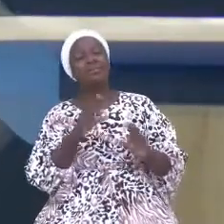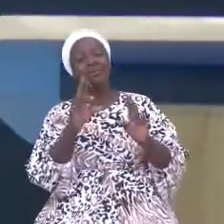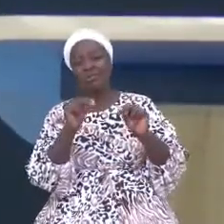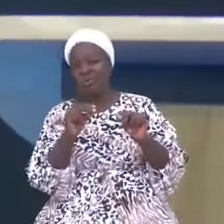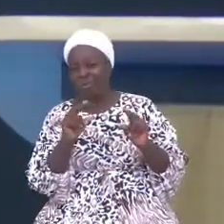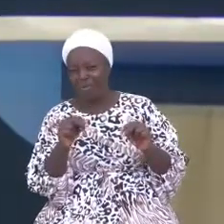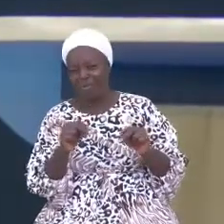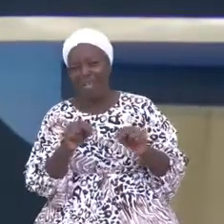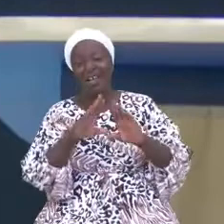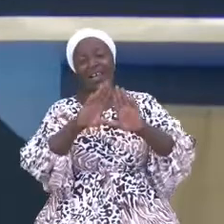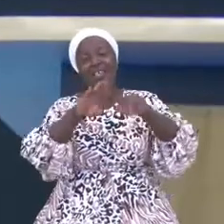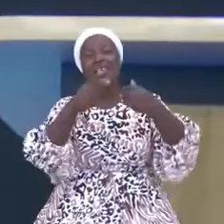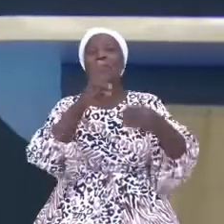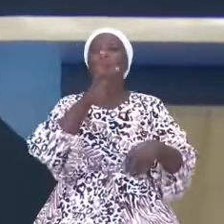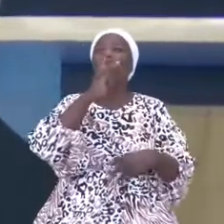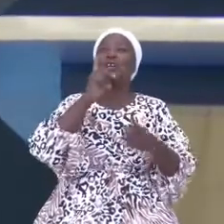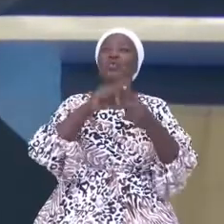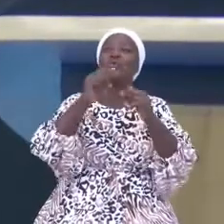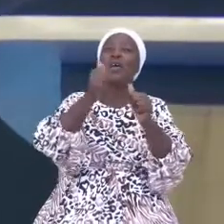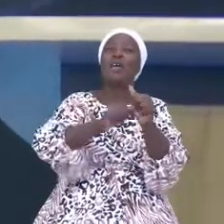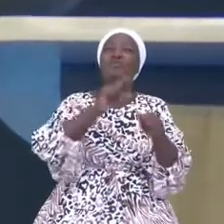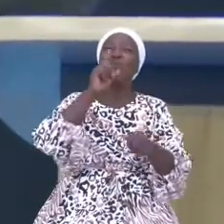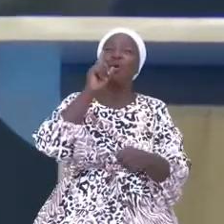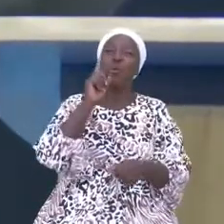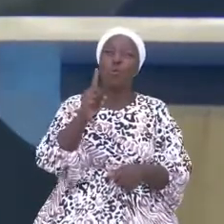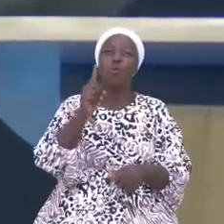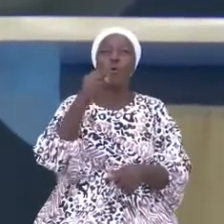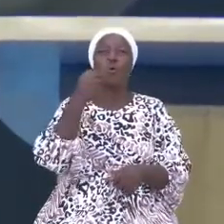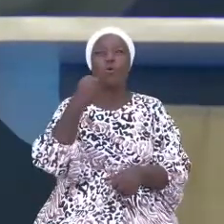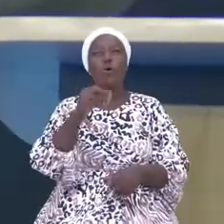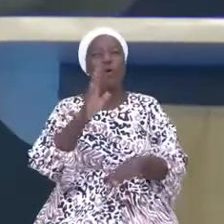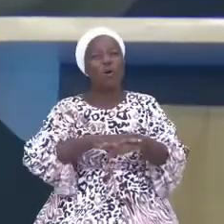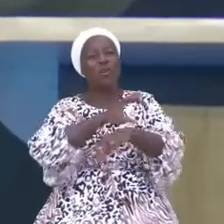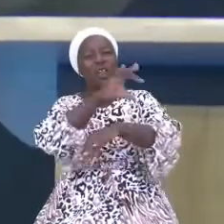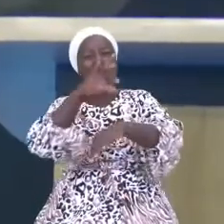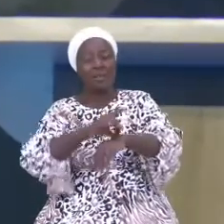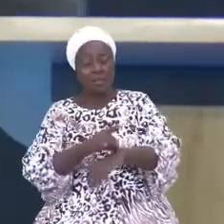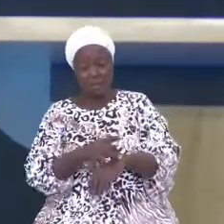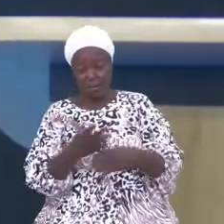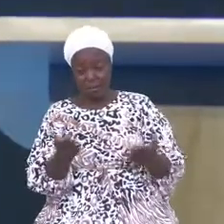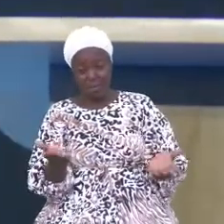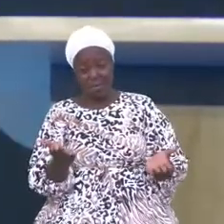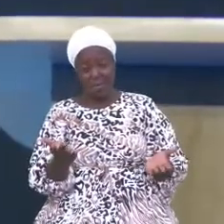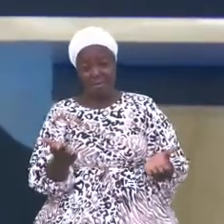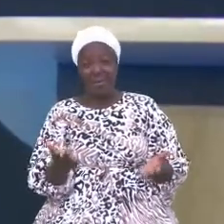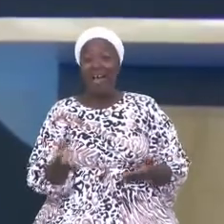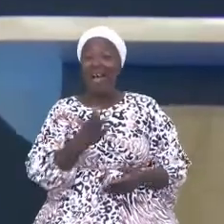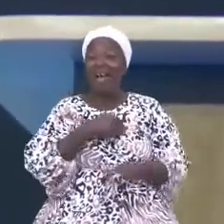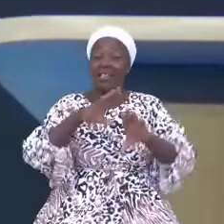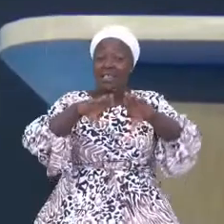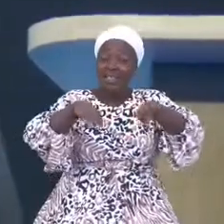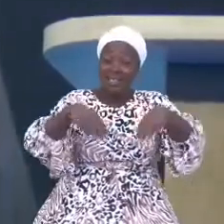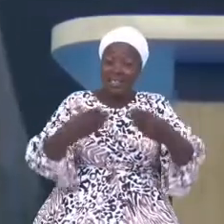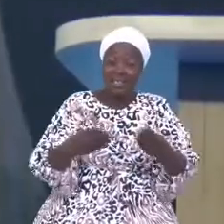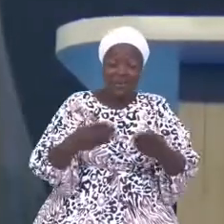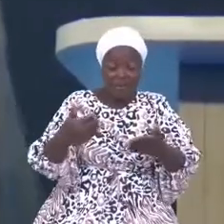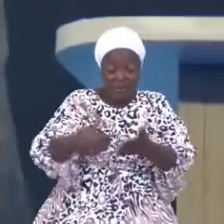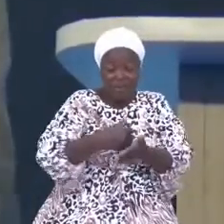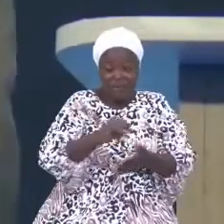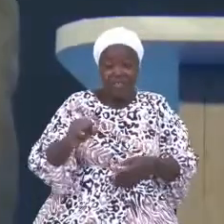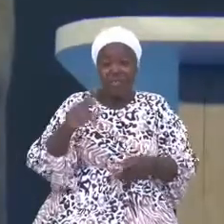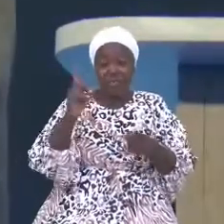give water to everyone on earth, and give refreshing